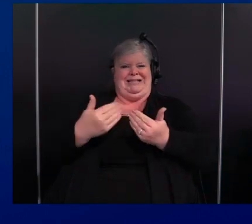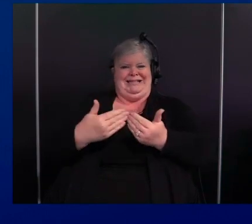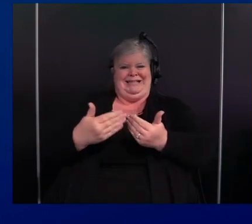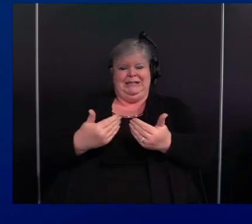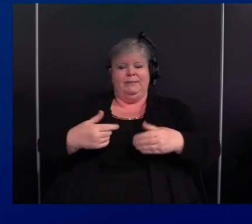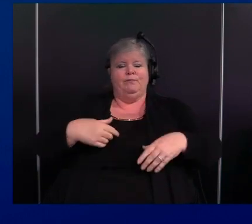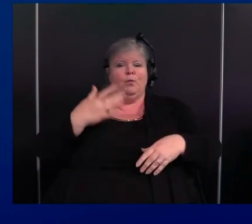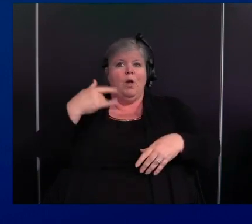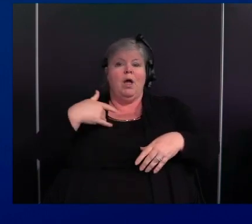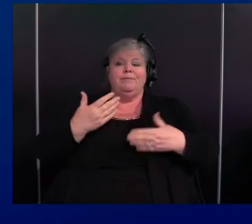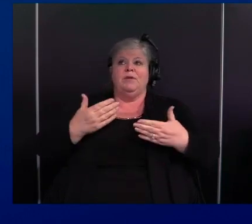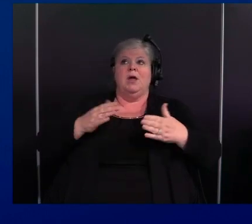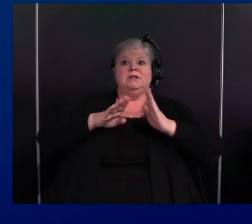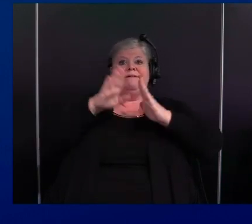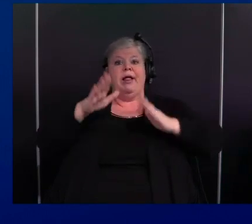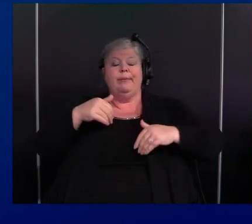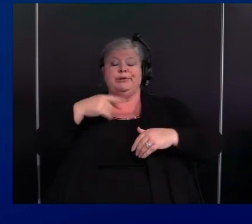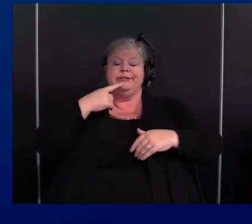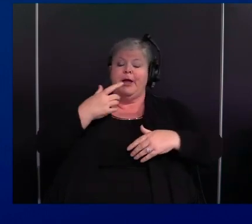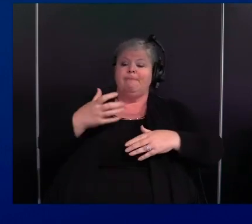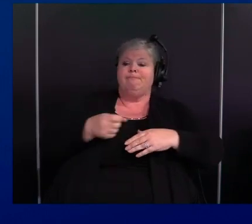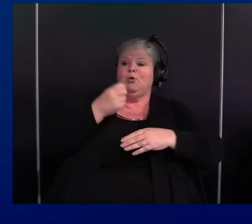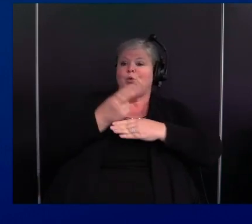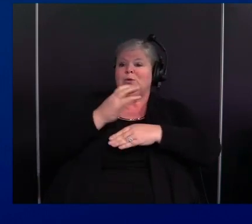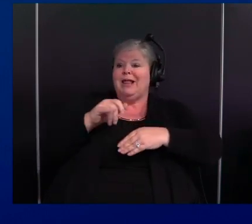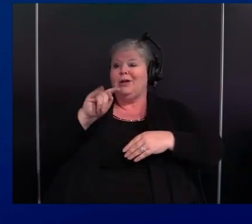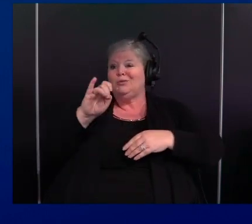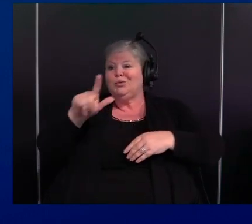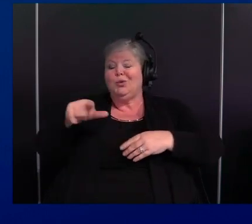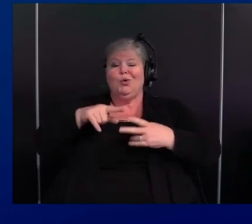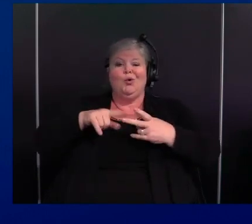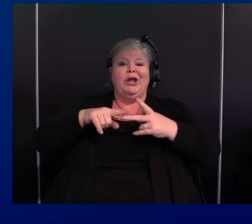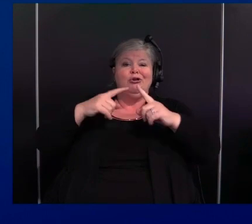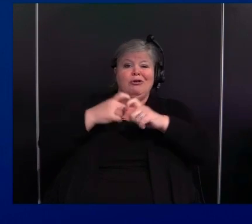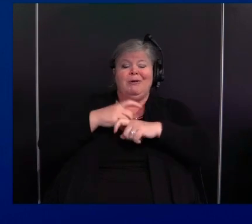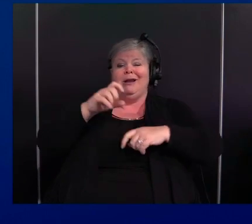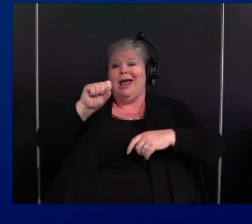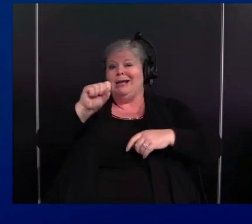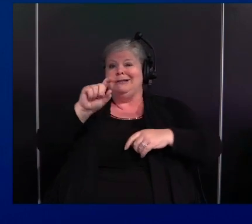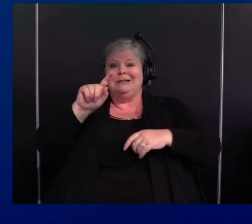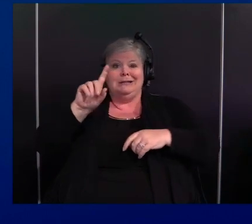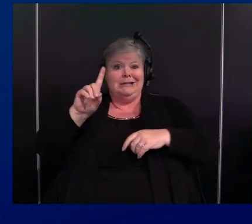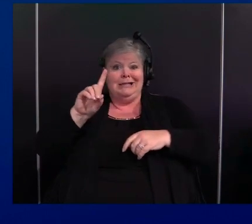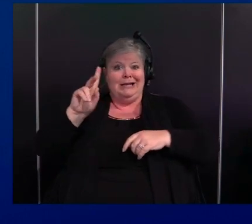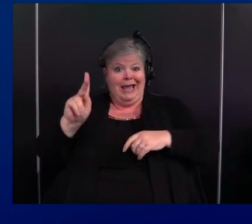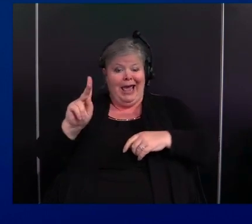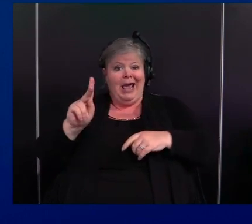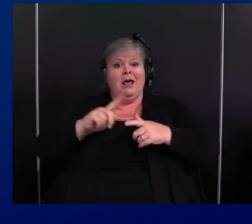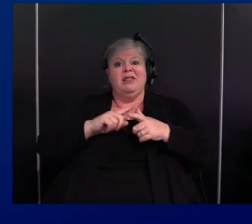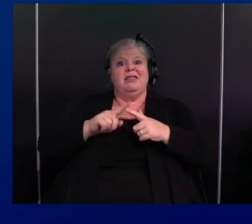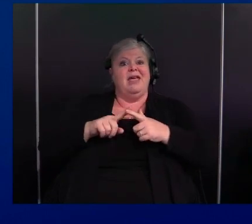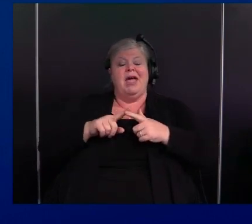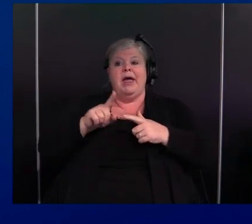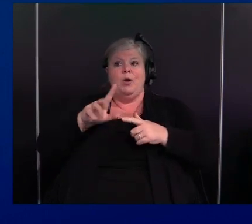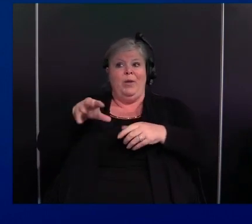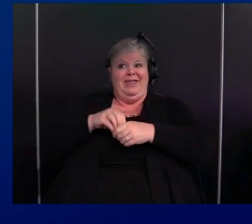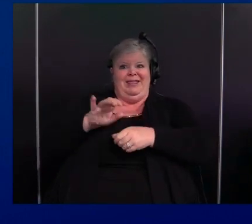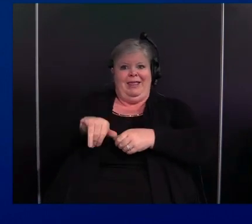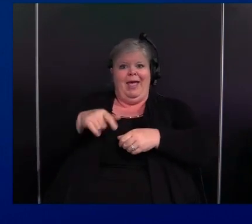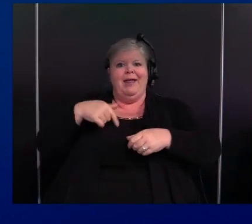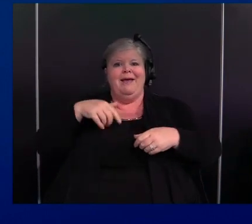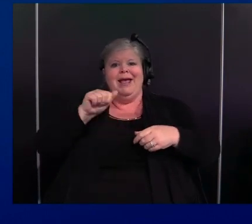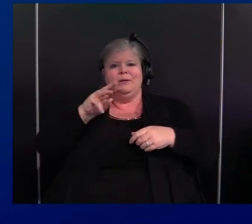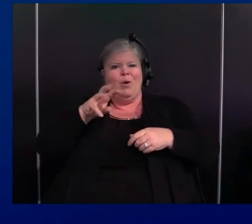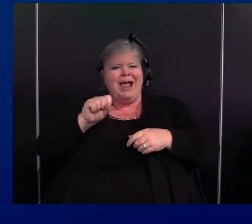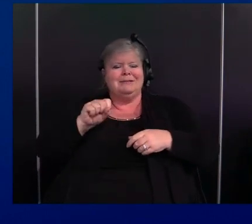comes in here and uses a tool like the Encryption SDK or the Database Encryption SDK. Underneath it, it's going to use things like AWS